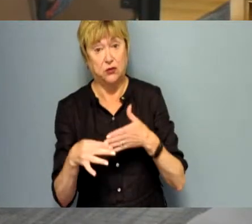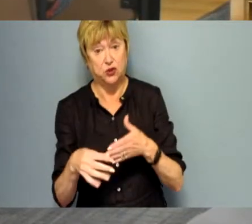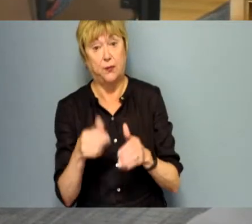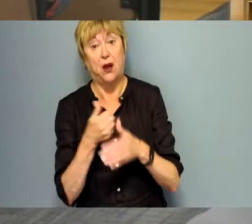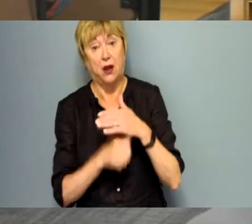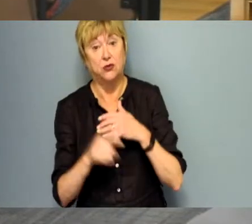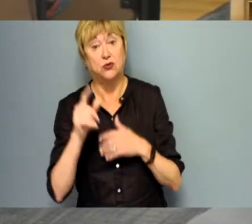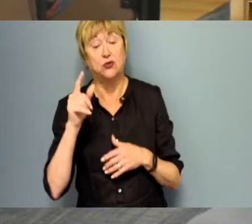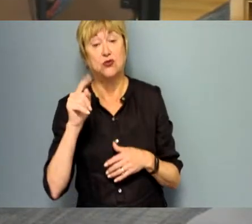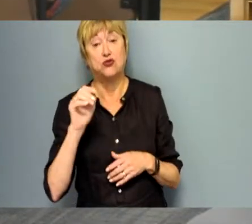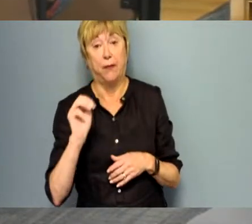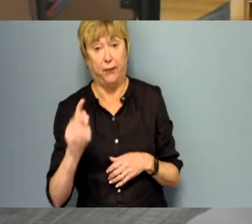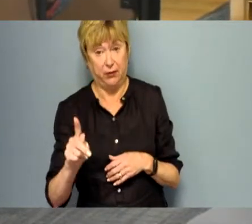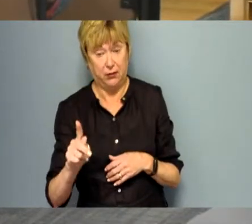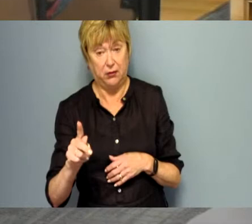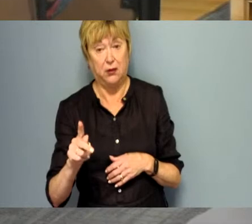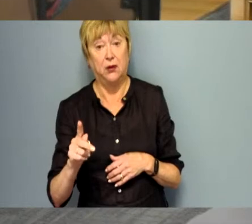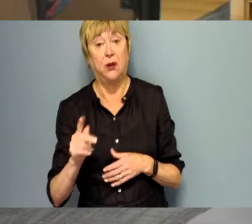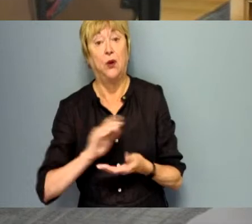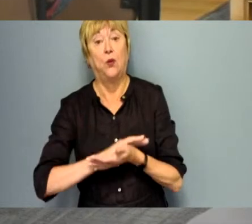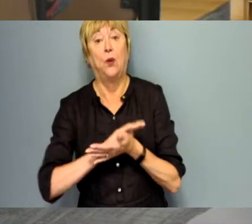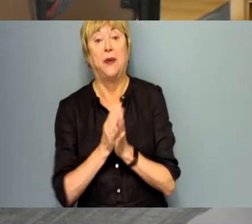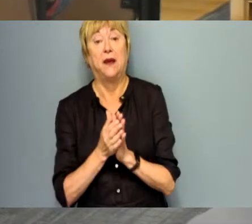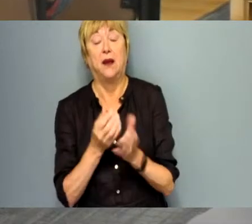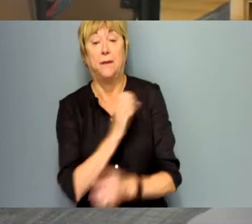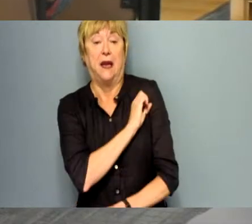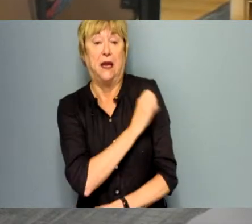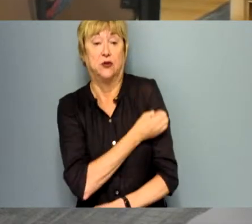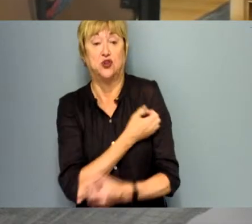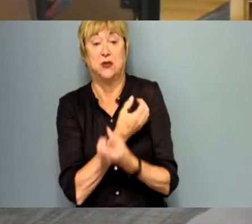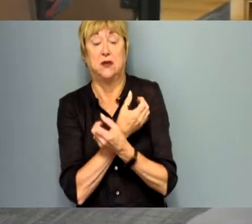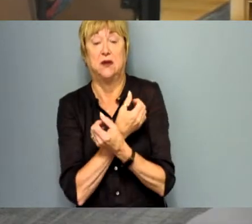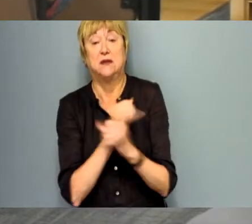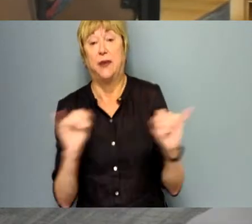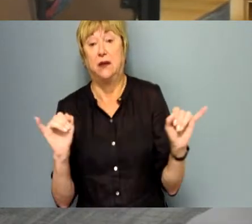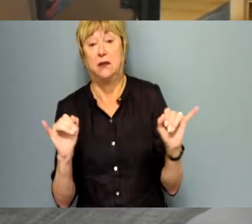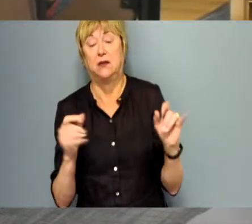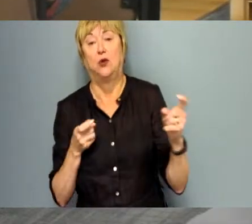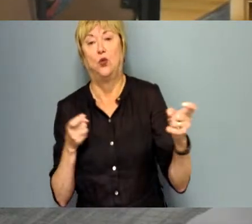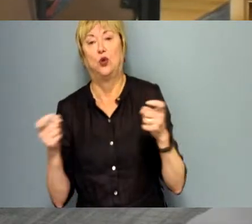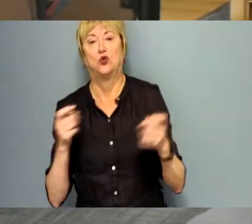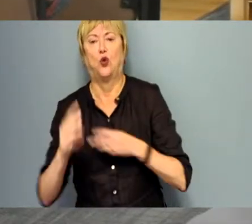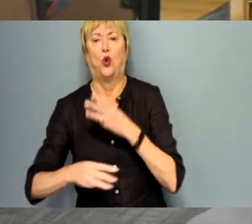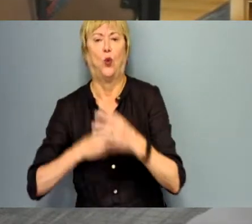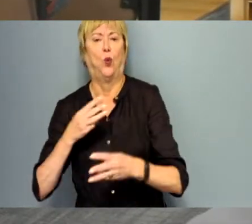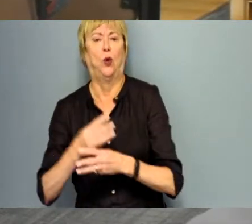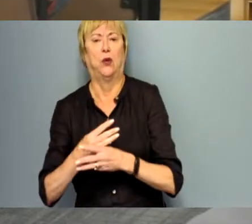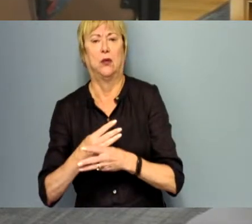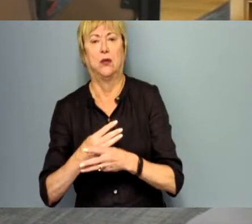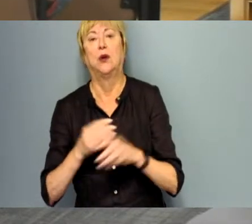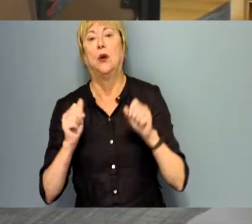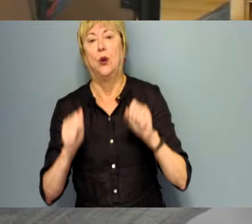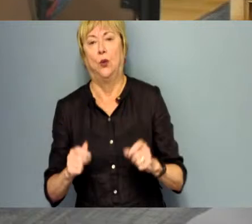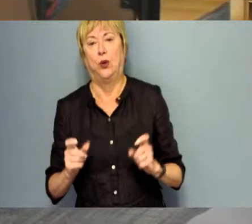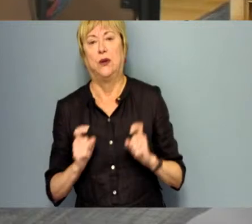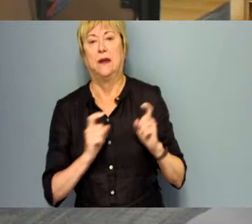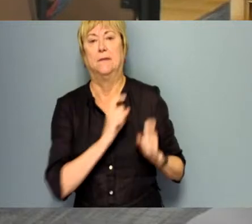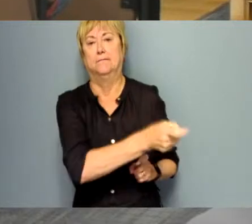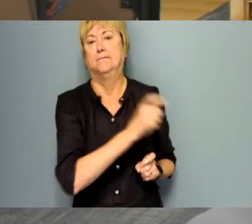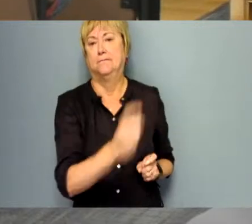we became energy independent and we controlled the world. We could give energy to other